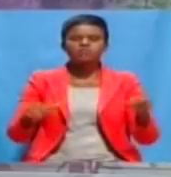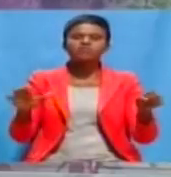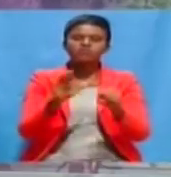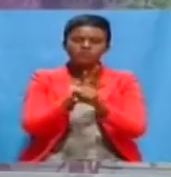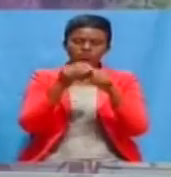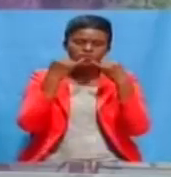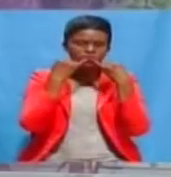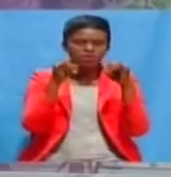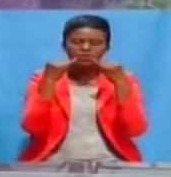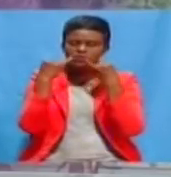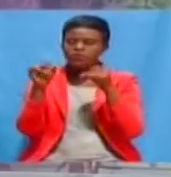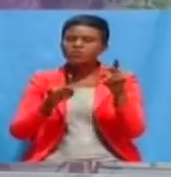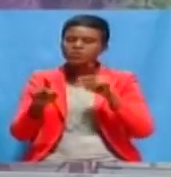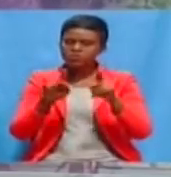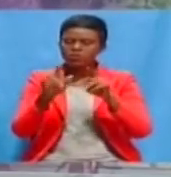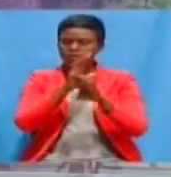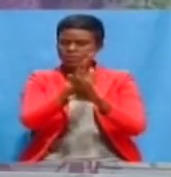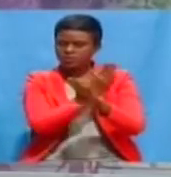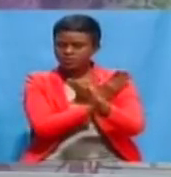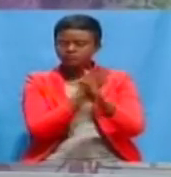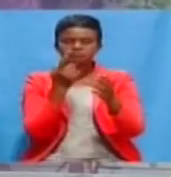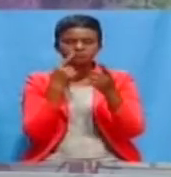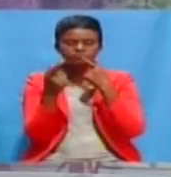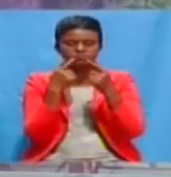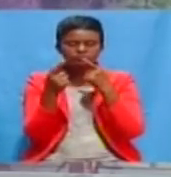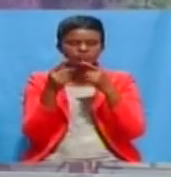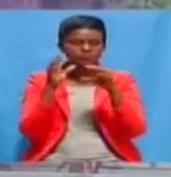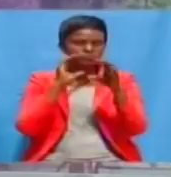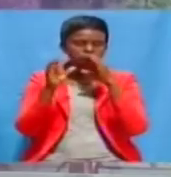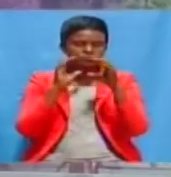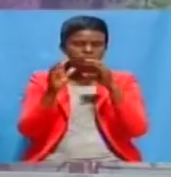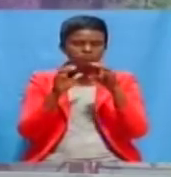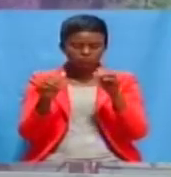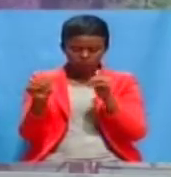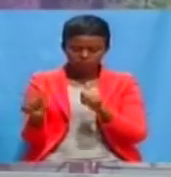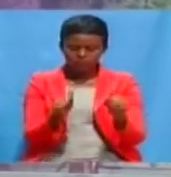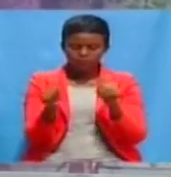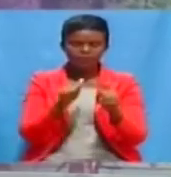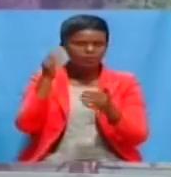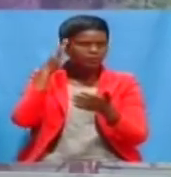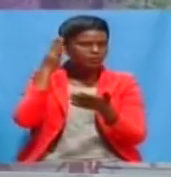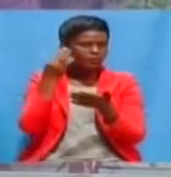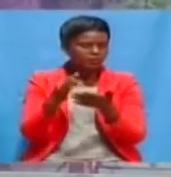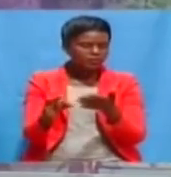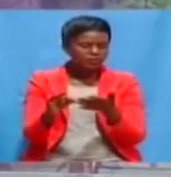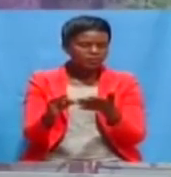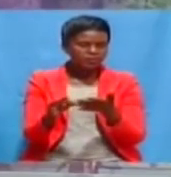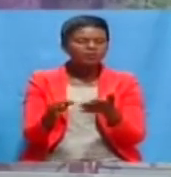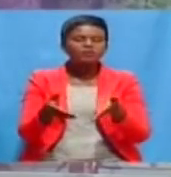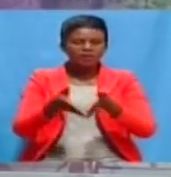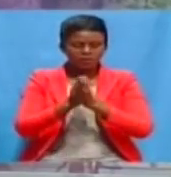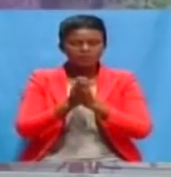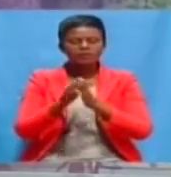informed citizenry. Speaking earlier, Minister of Information and Broadcasting Services Acting Permanent Secretary Isaac Chipambe